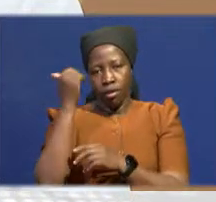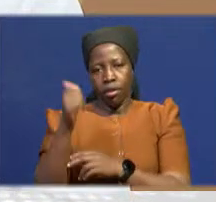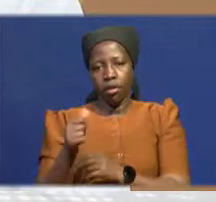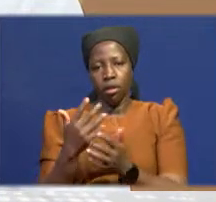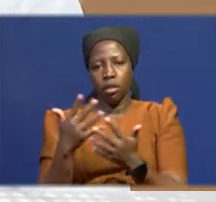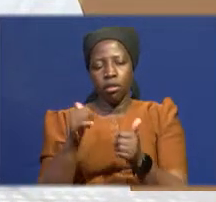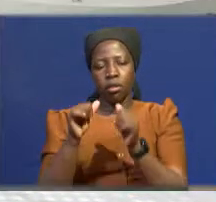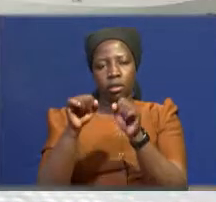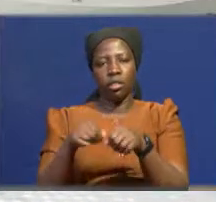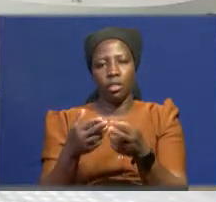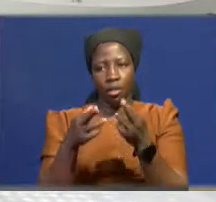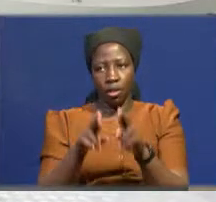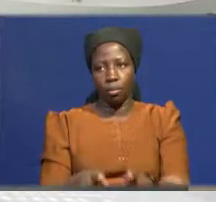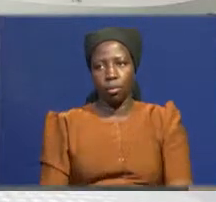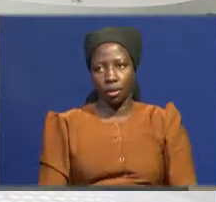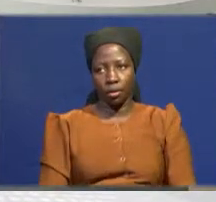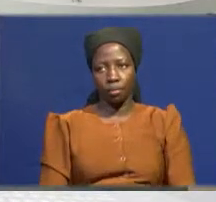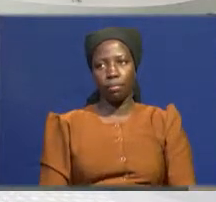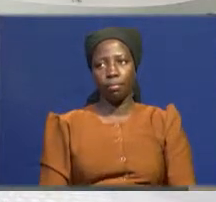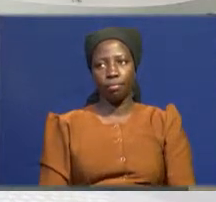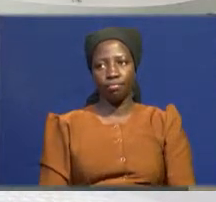yeah.